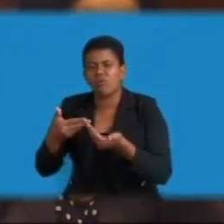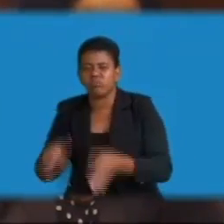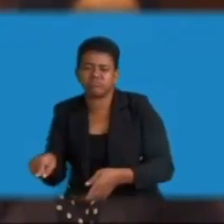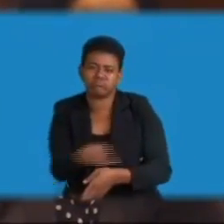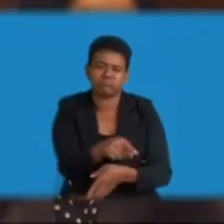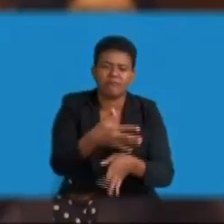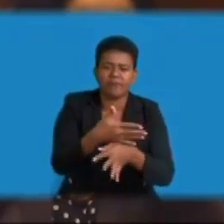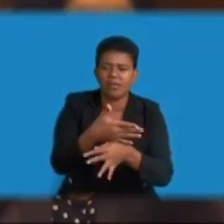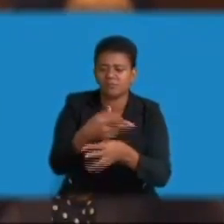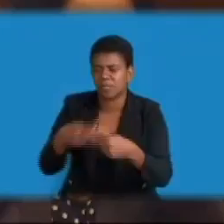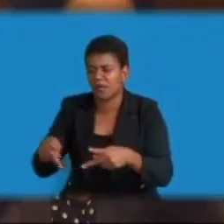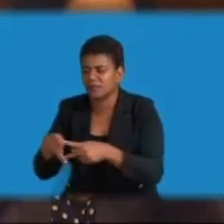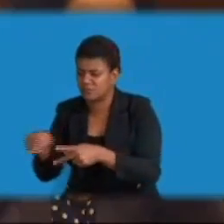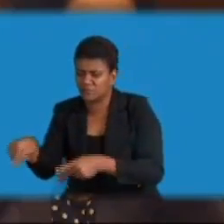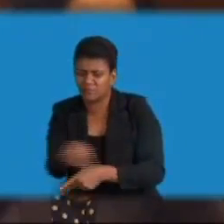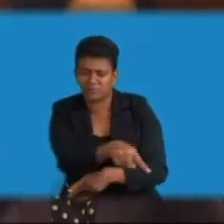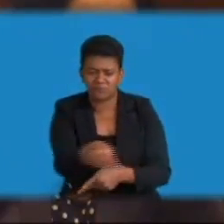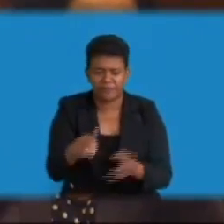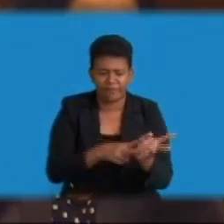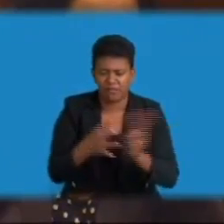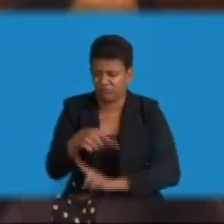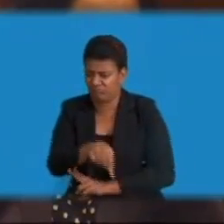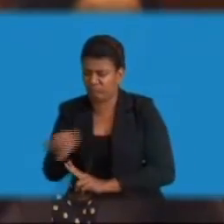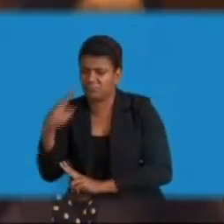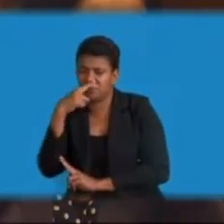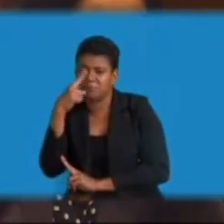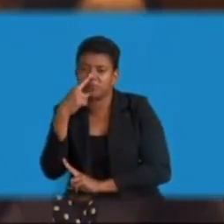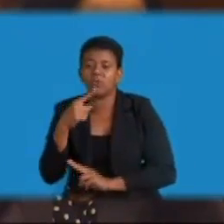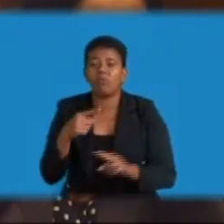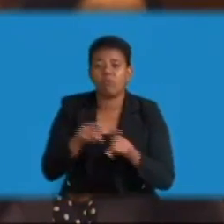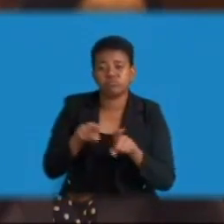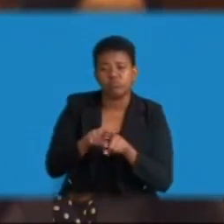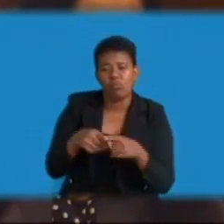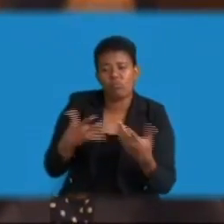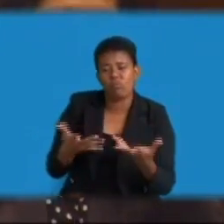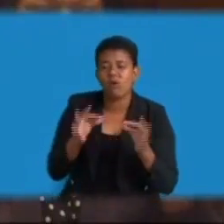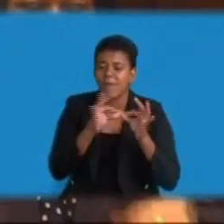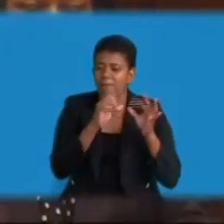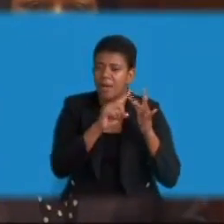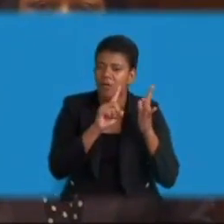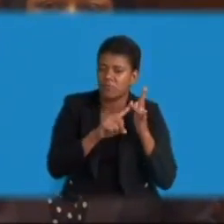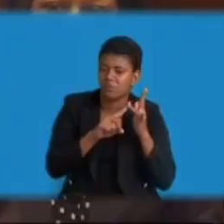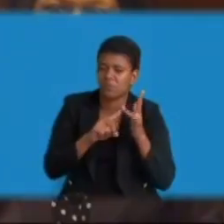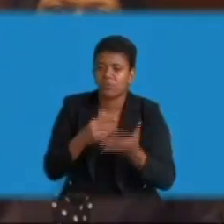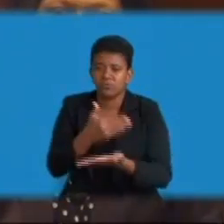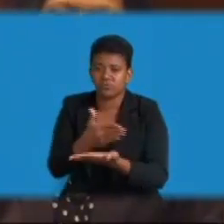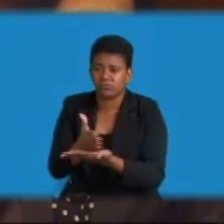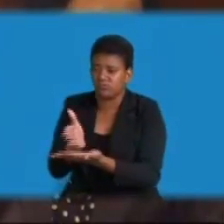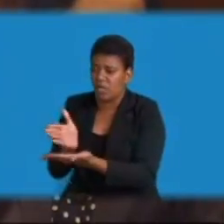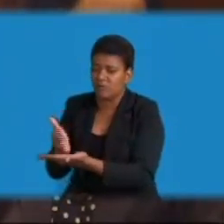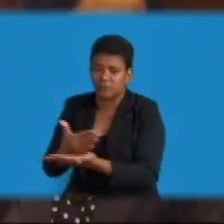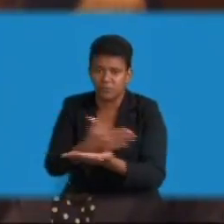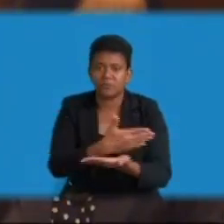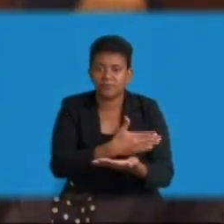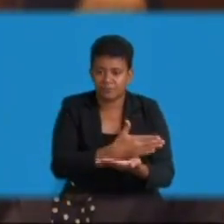grounds. Also, a description of the biodiversity mangrove offset as an option in